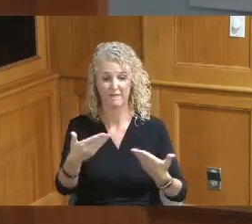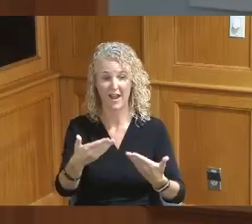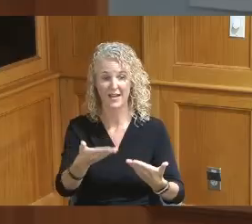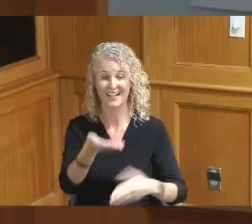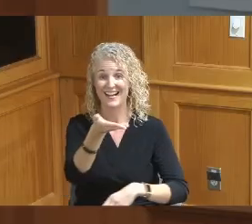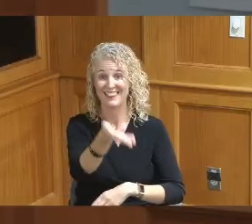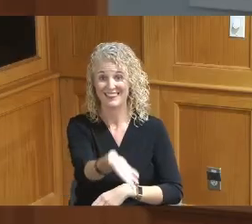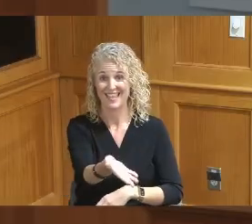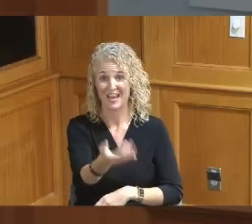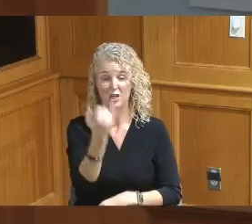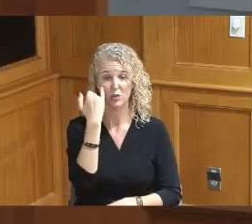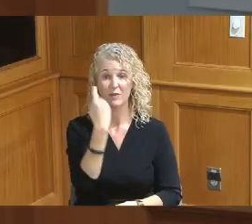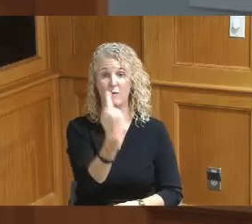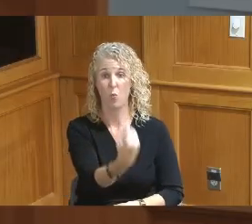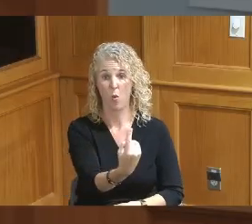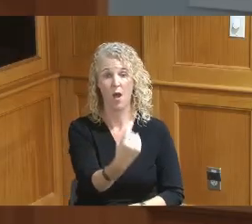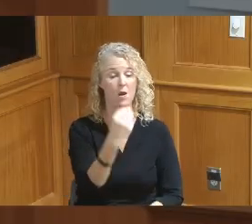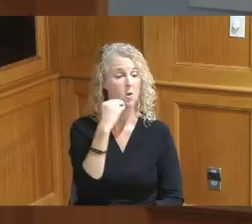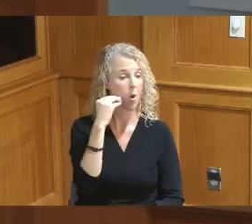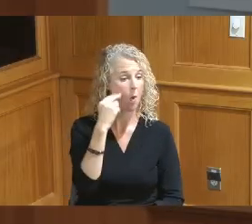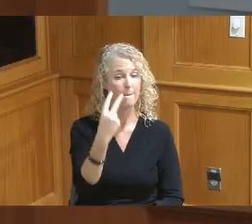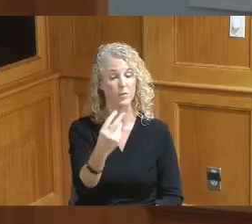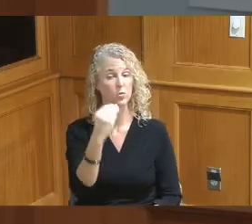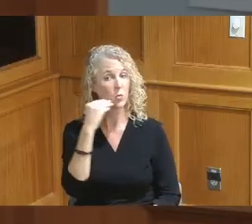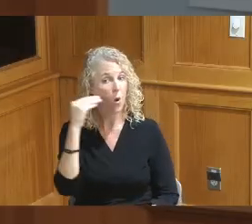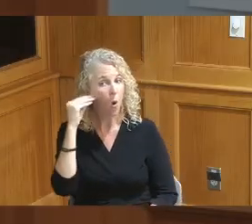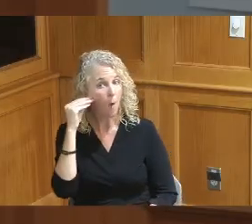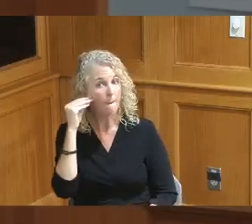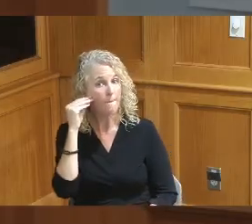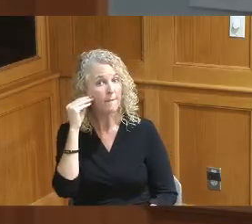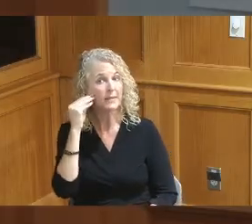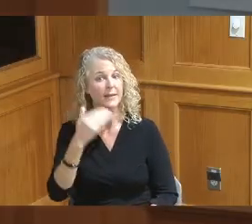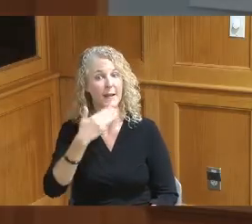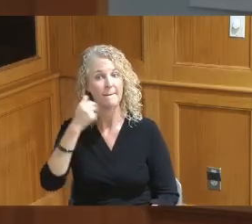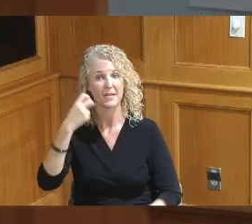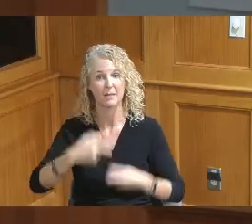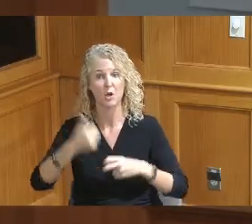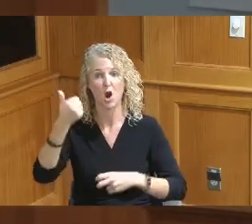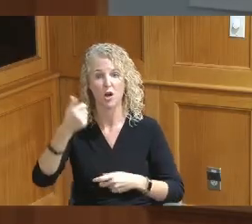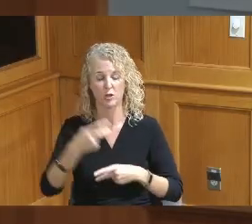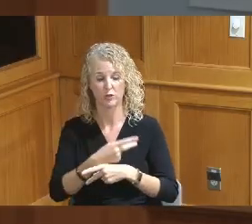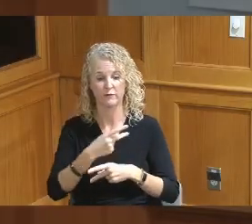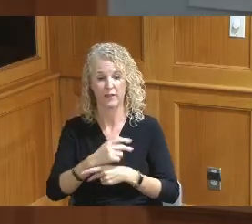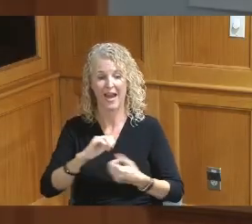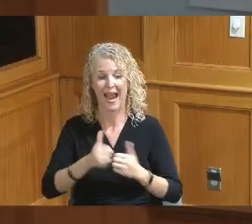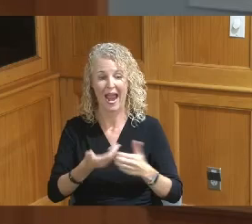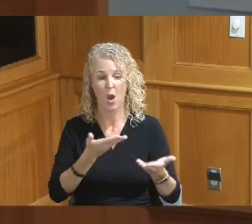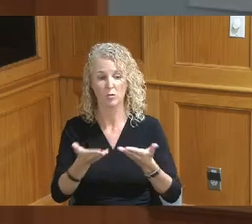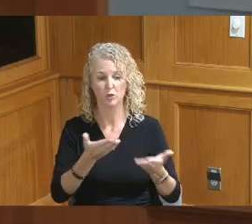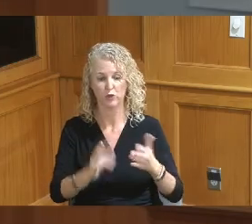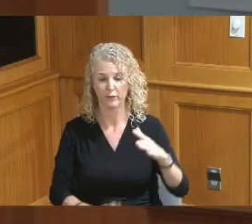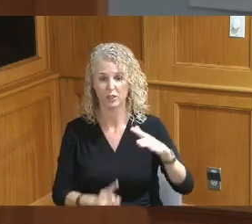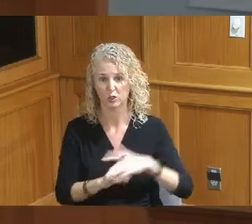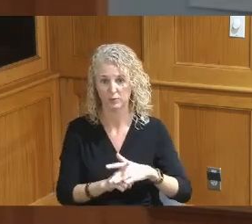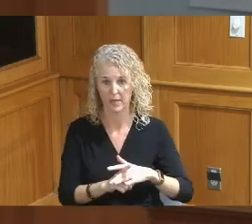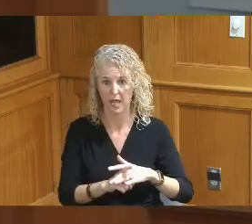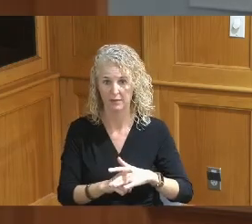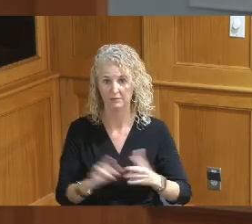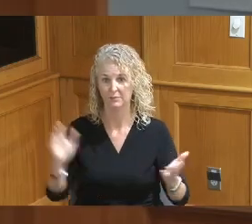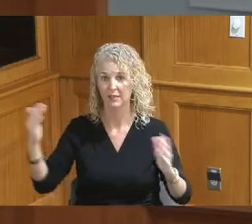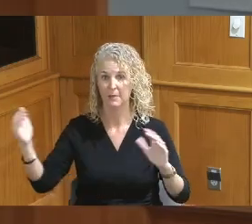it's only one home or 1 or 2 homes, it gets harder to figure out the model for how you're getting the services that would come do that